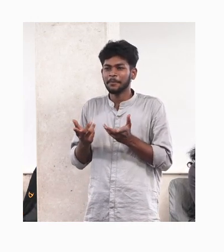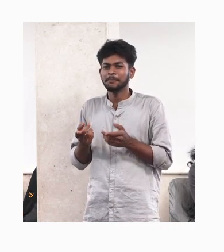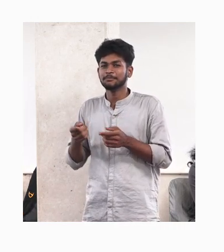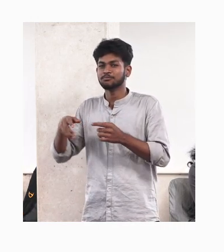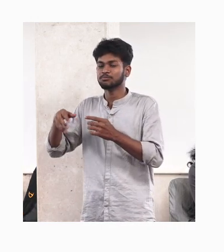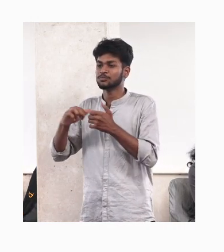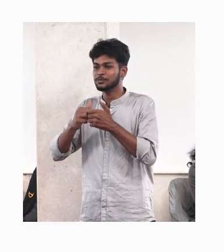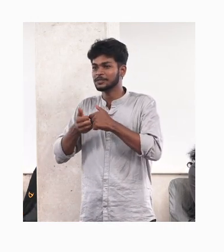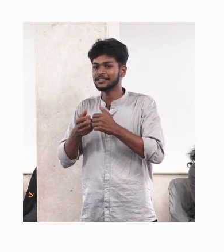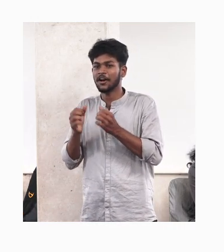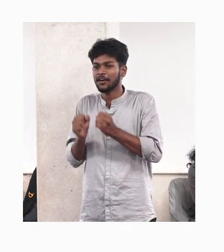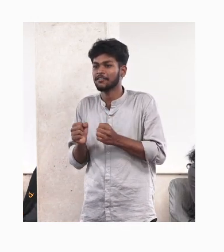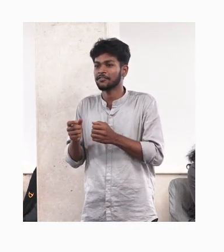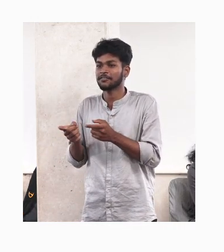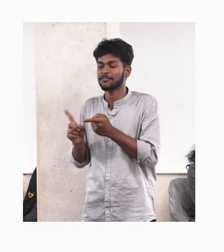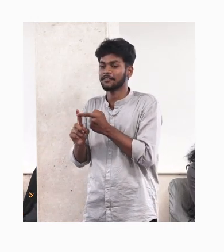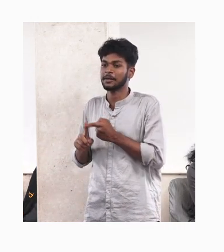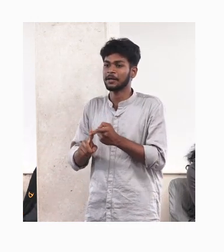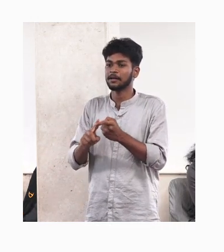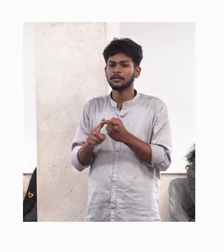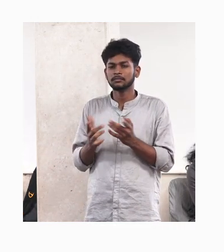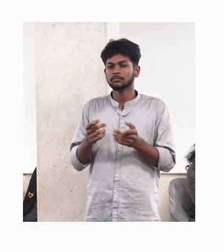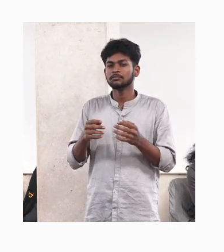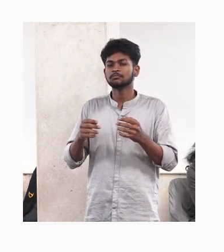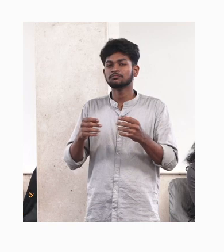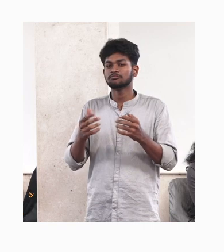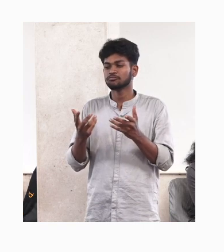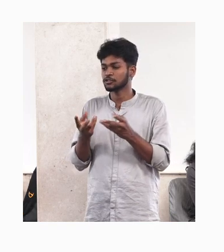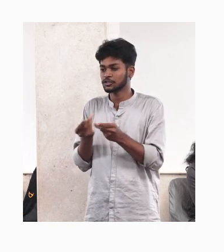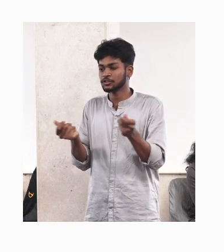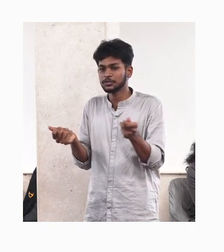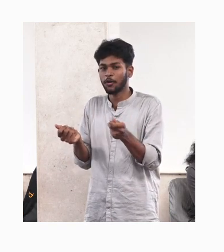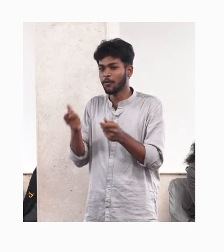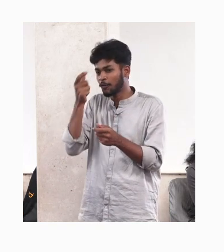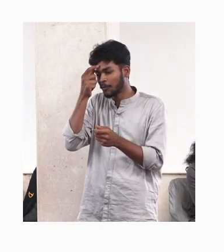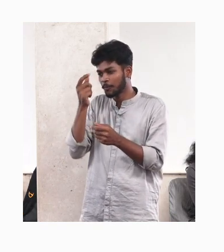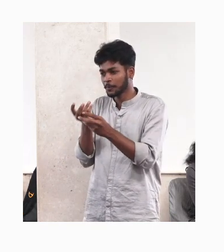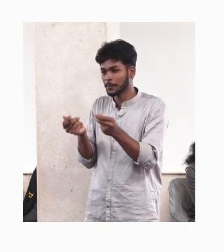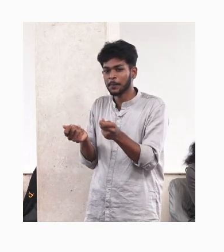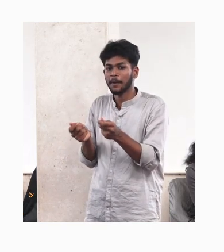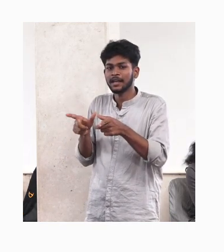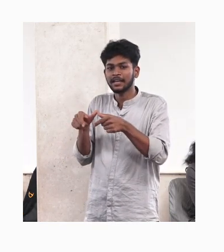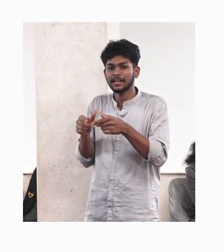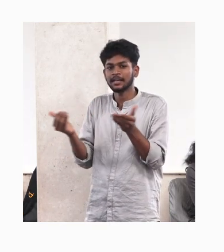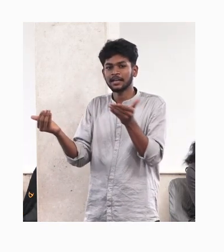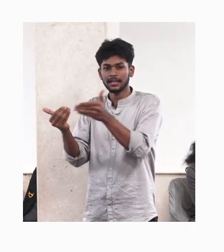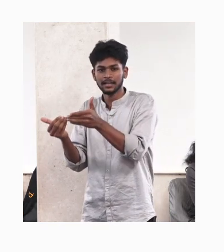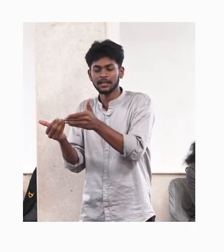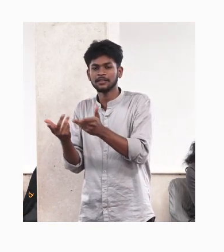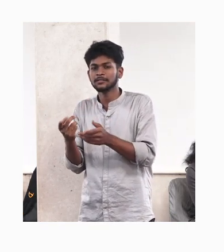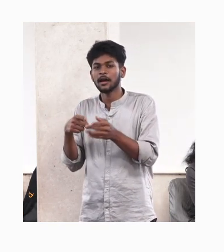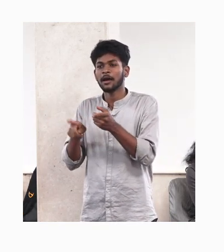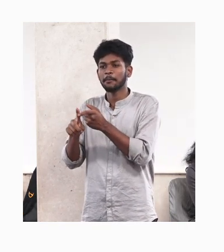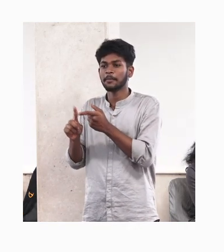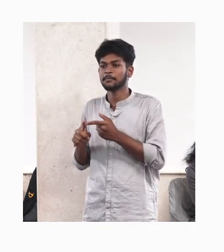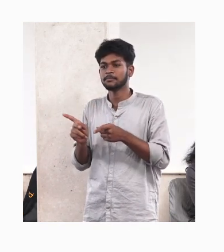situation growing. In the treatment meeting, another instrument very useful is the reflecting team. Okay,